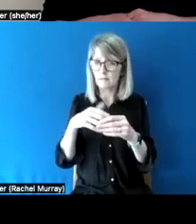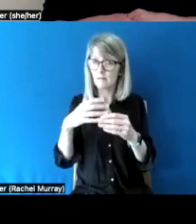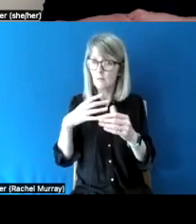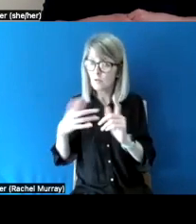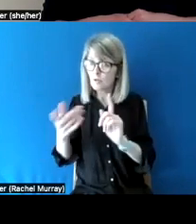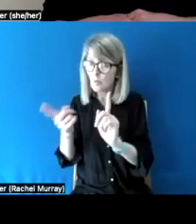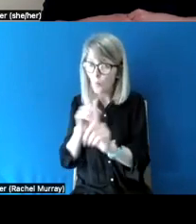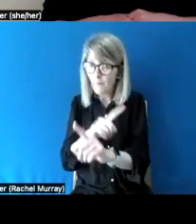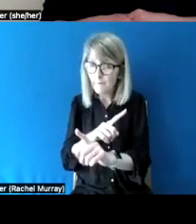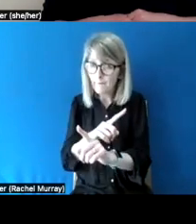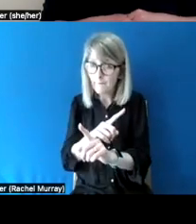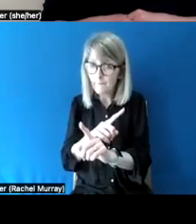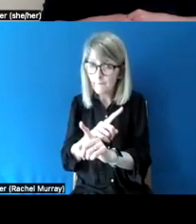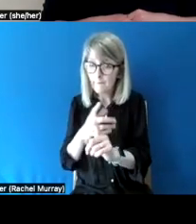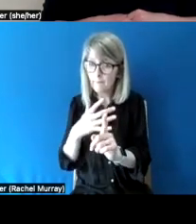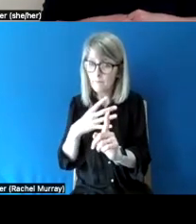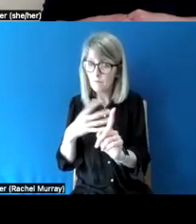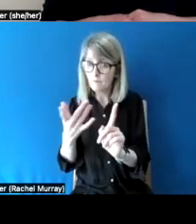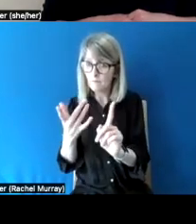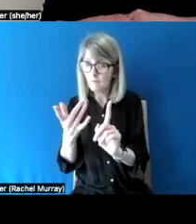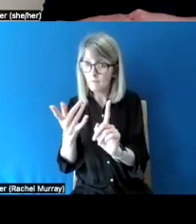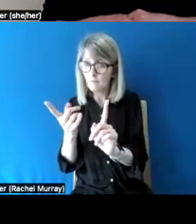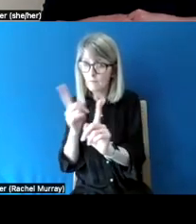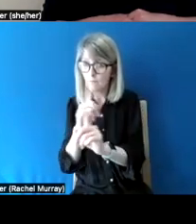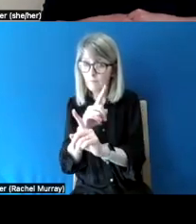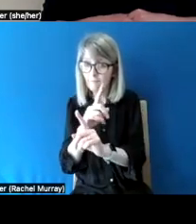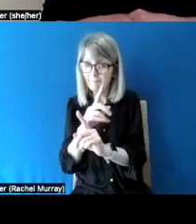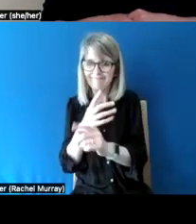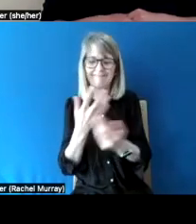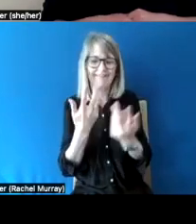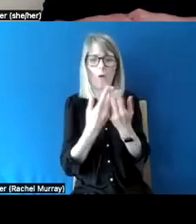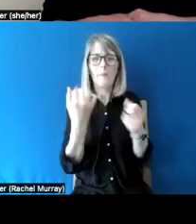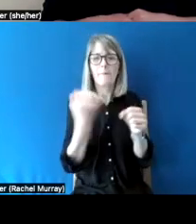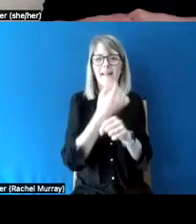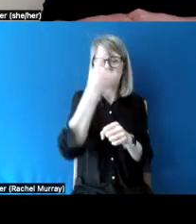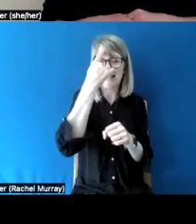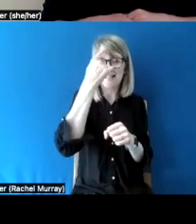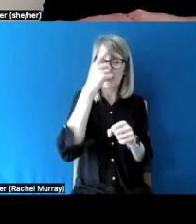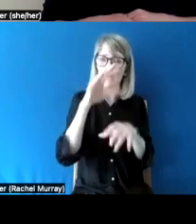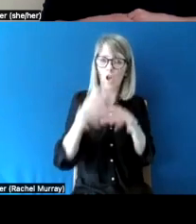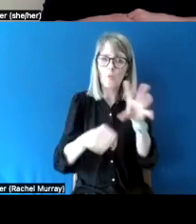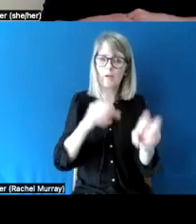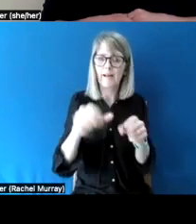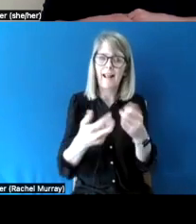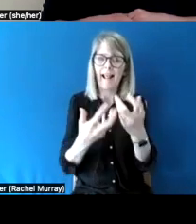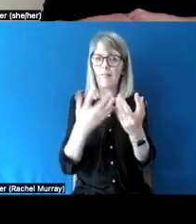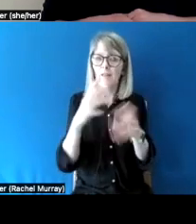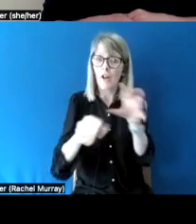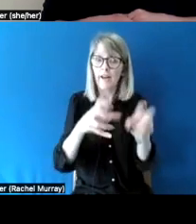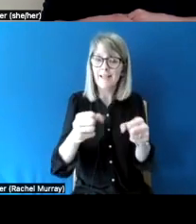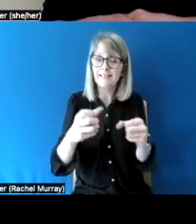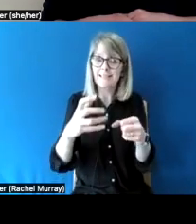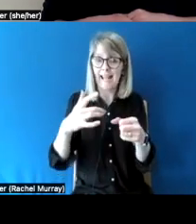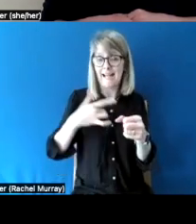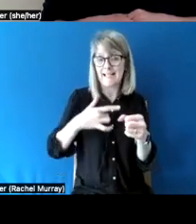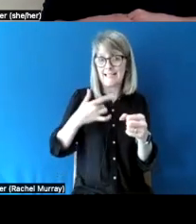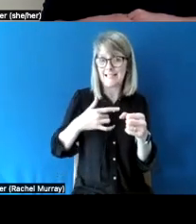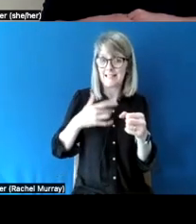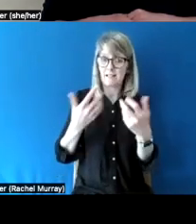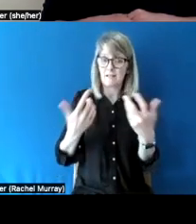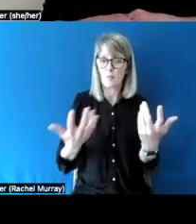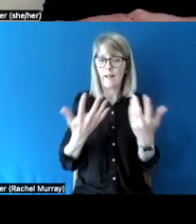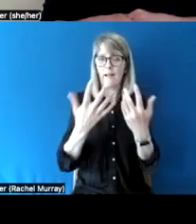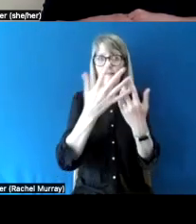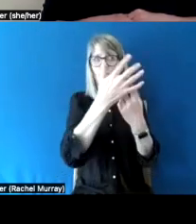we made sense of colonialism and the colonized existence, where force,